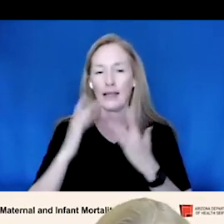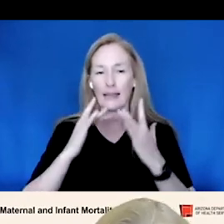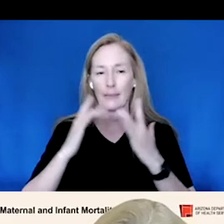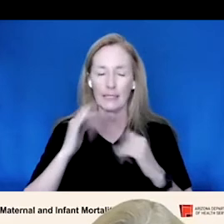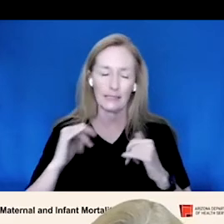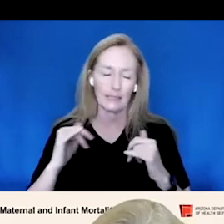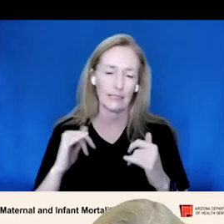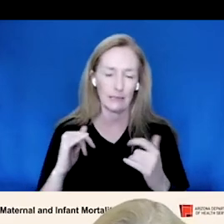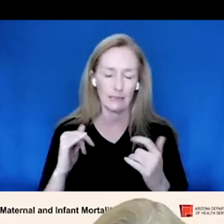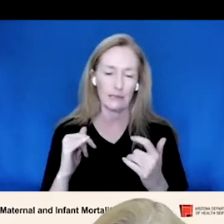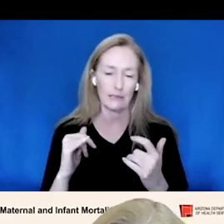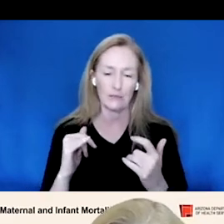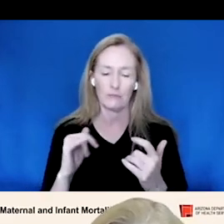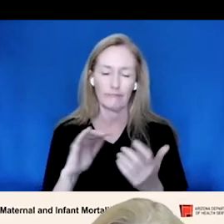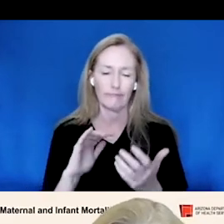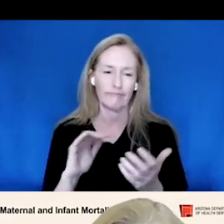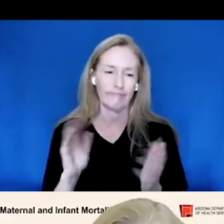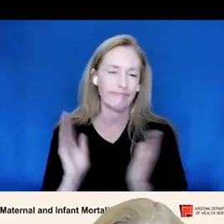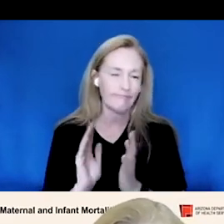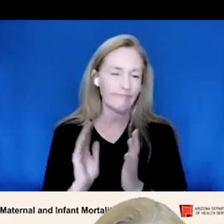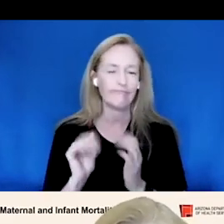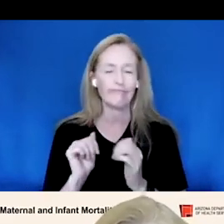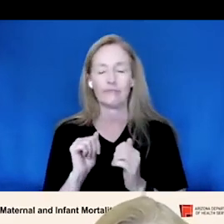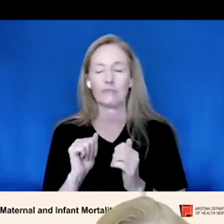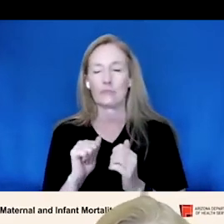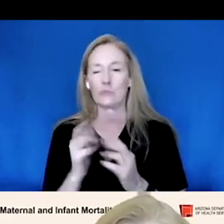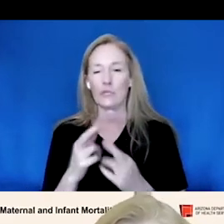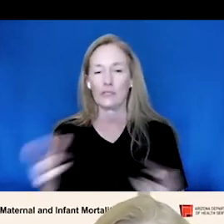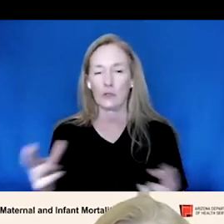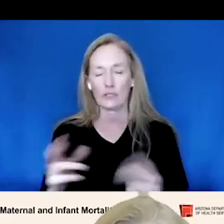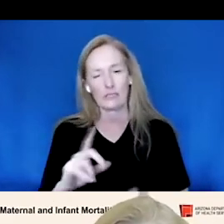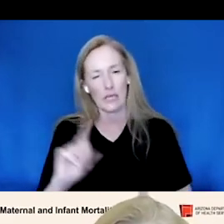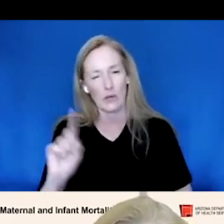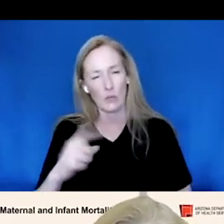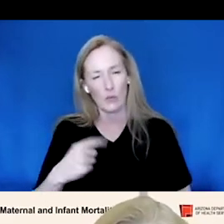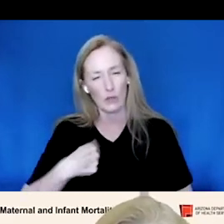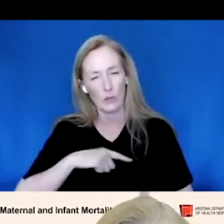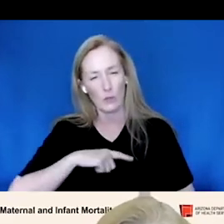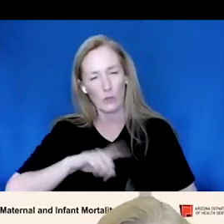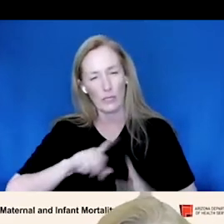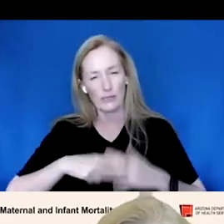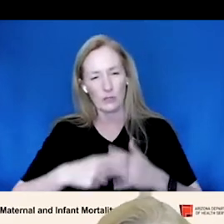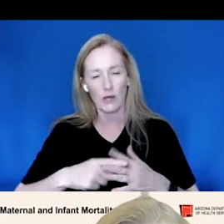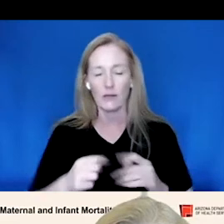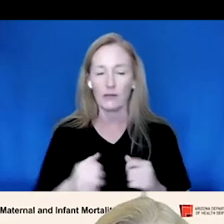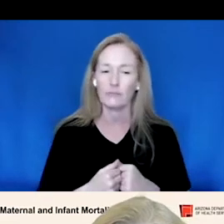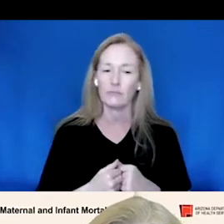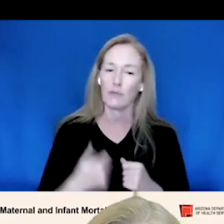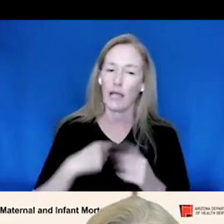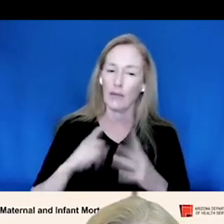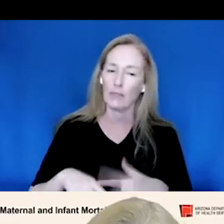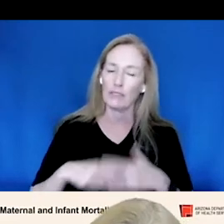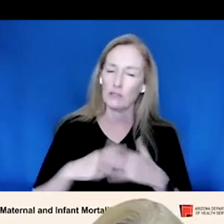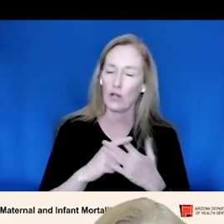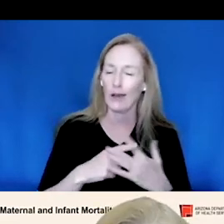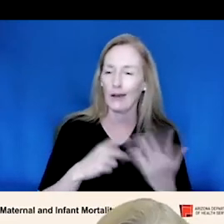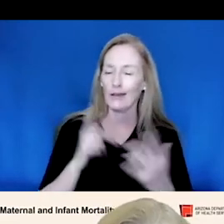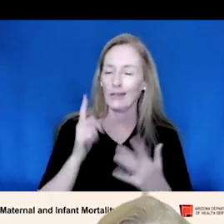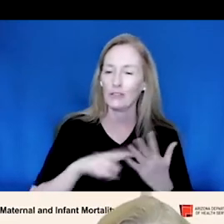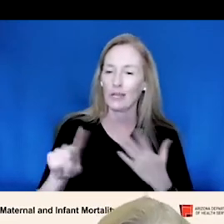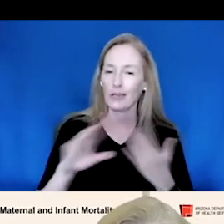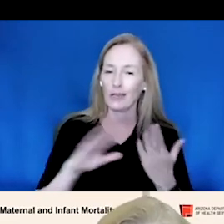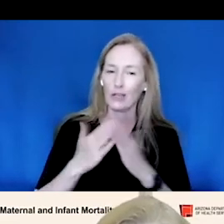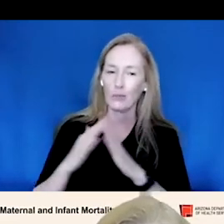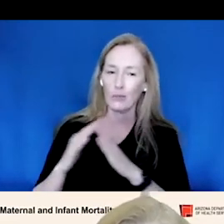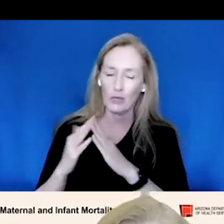start? I would start with looking at community partners, organizations around you